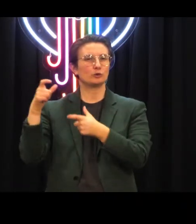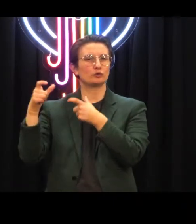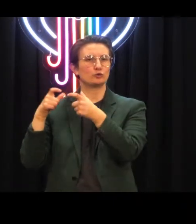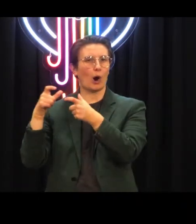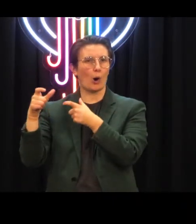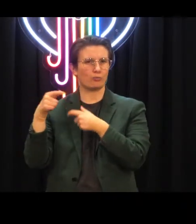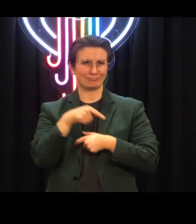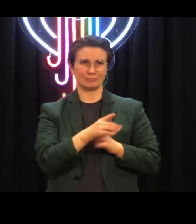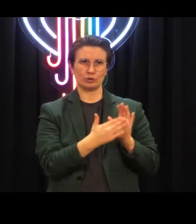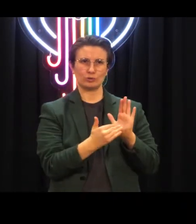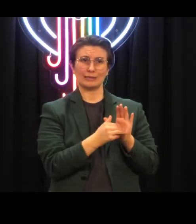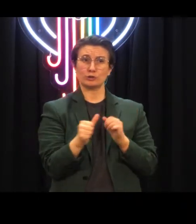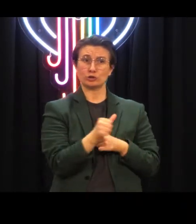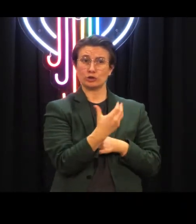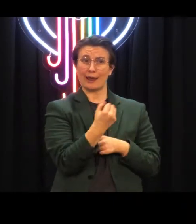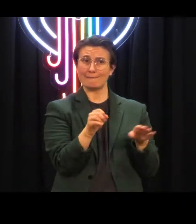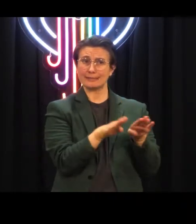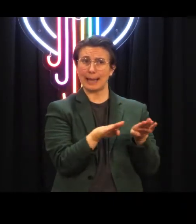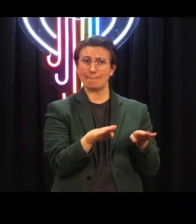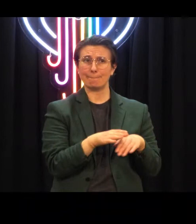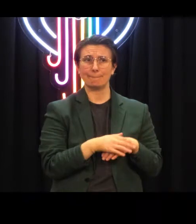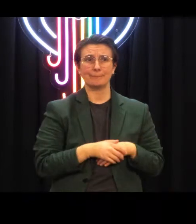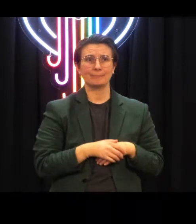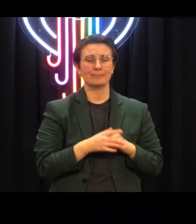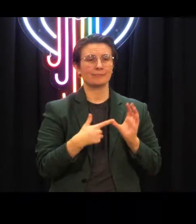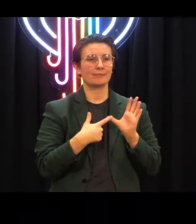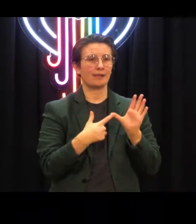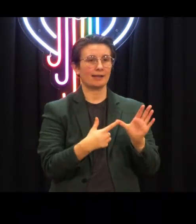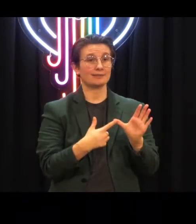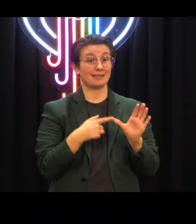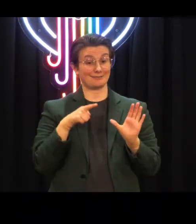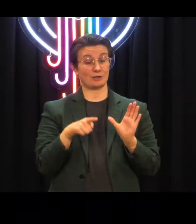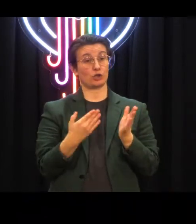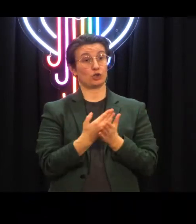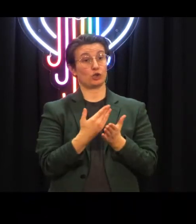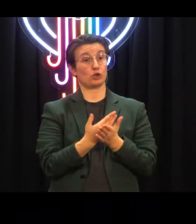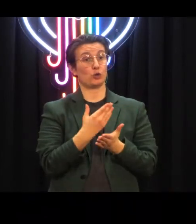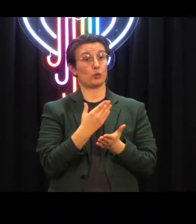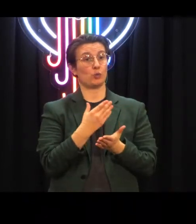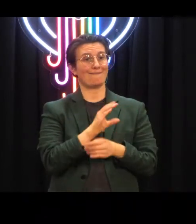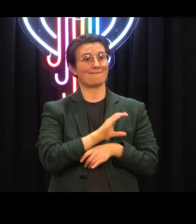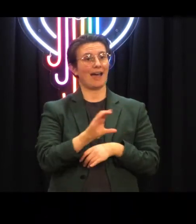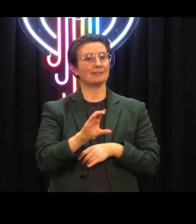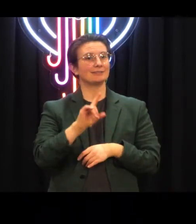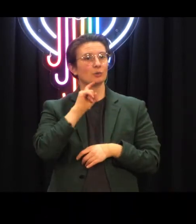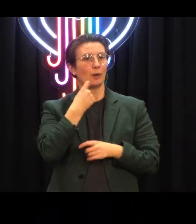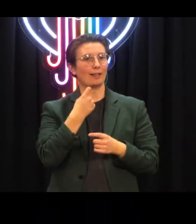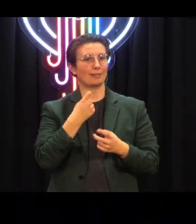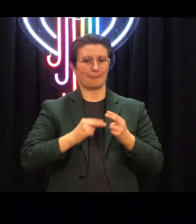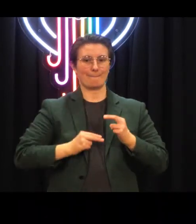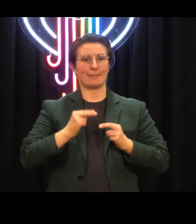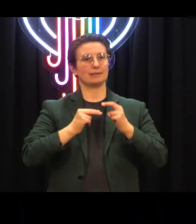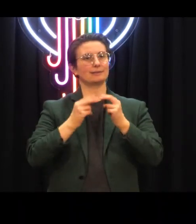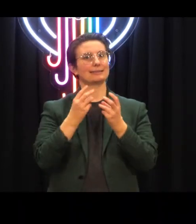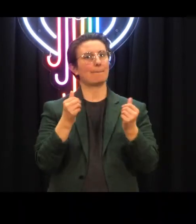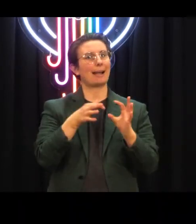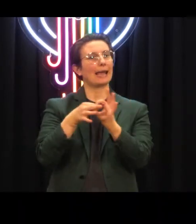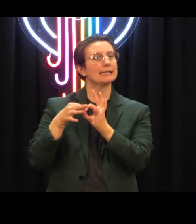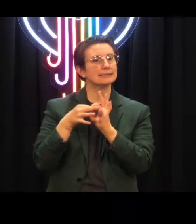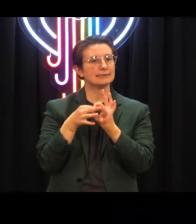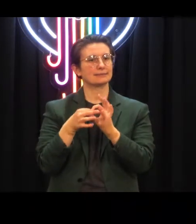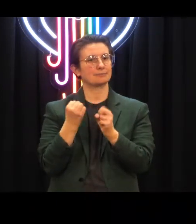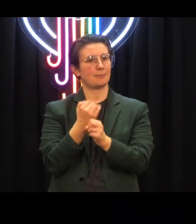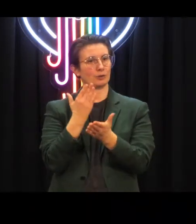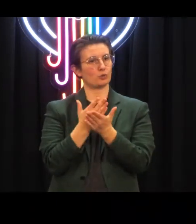build linkages between scientists and our public health institutions. As part of the health reforms, we'll